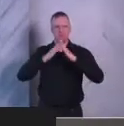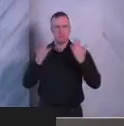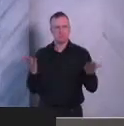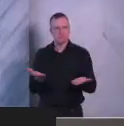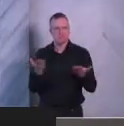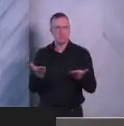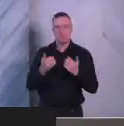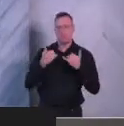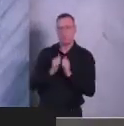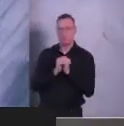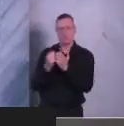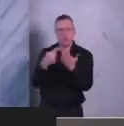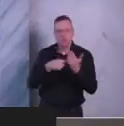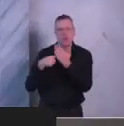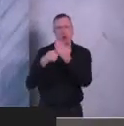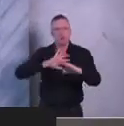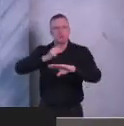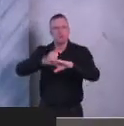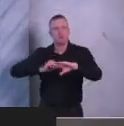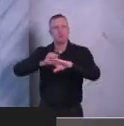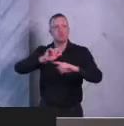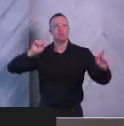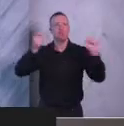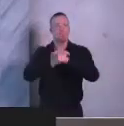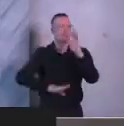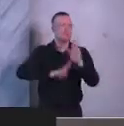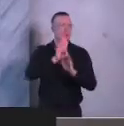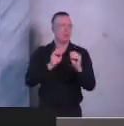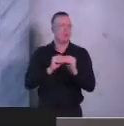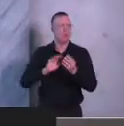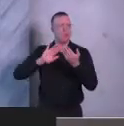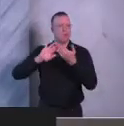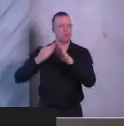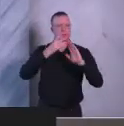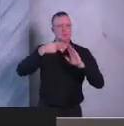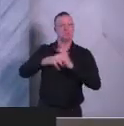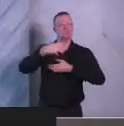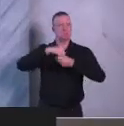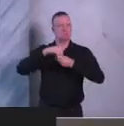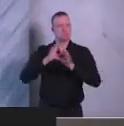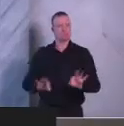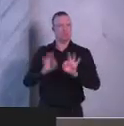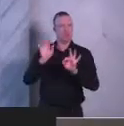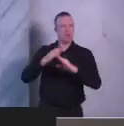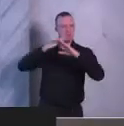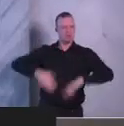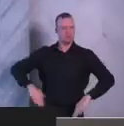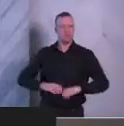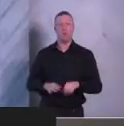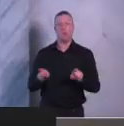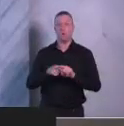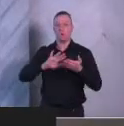embrace change to create a diverse and inclusive community. We believe this responsibility also lies